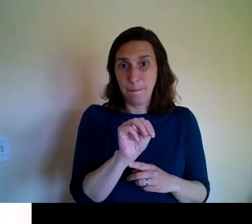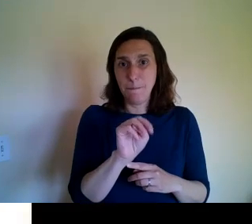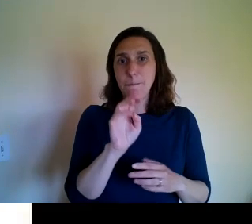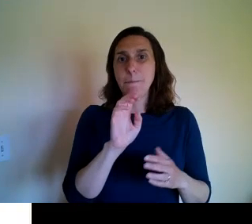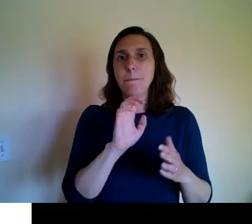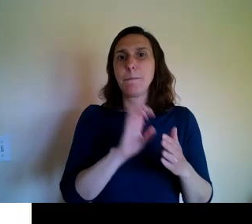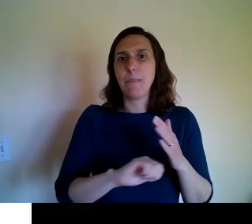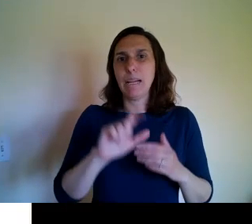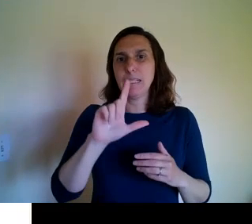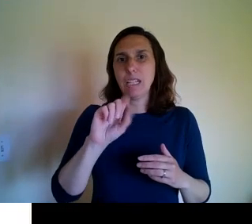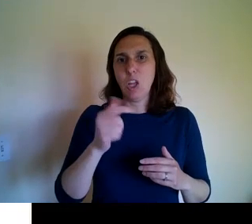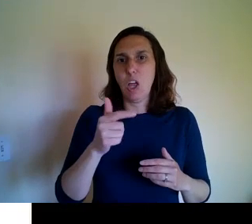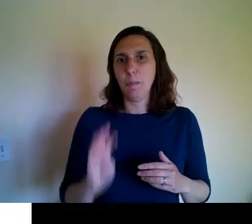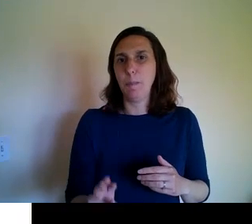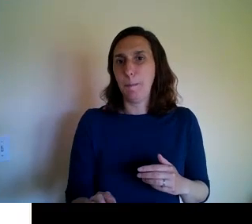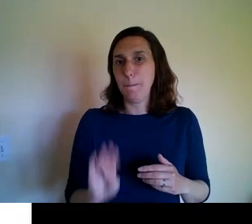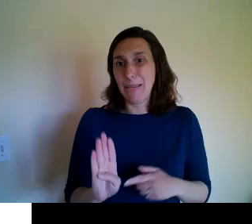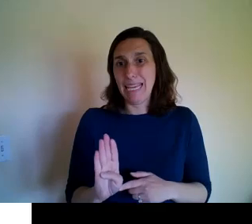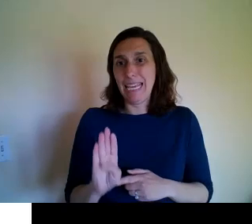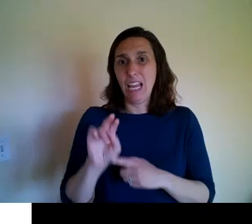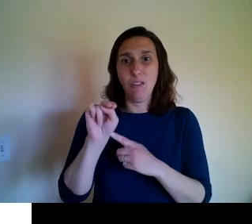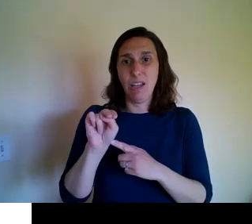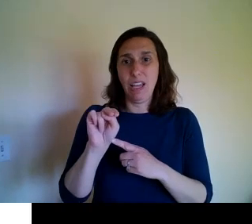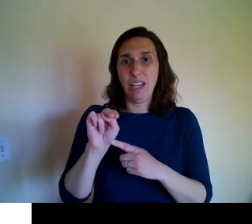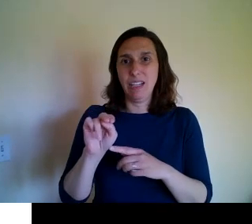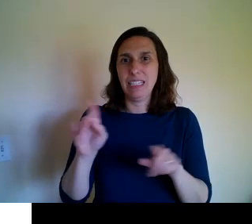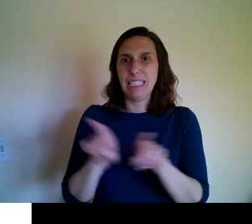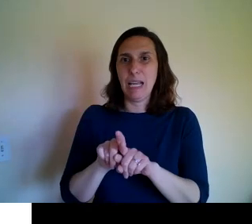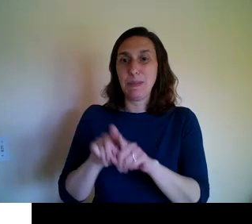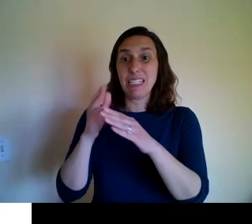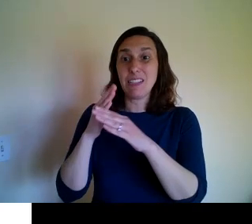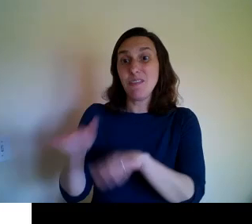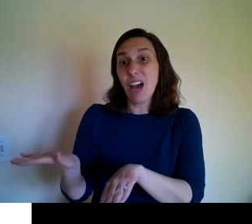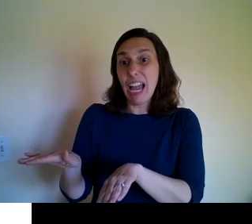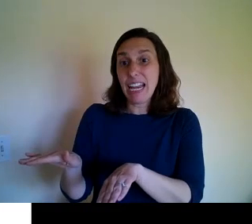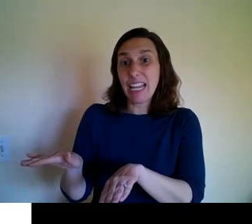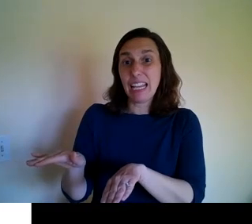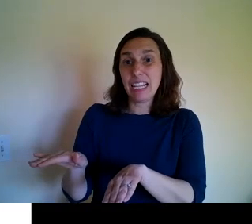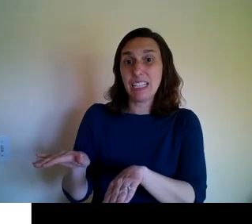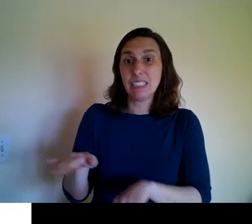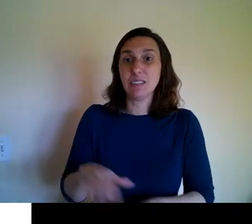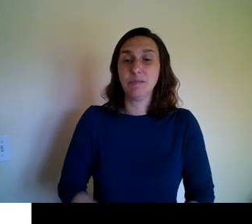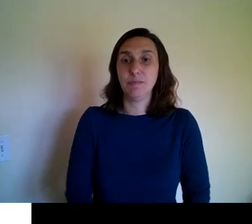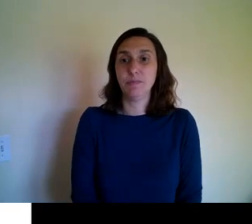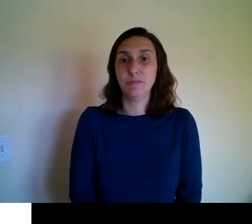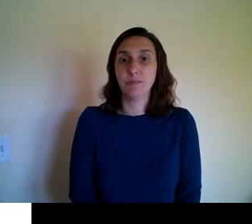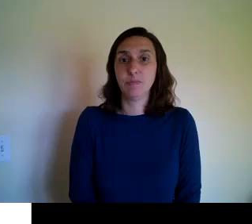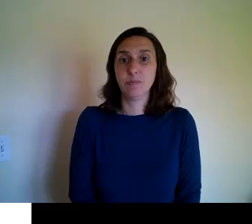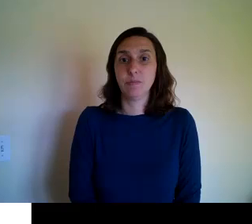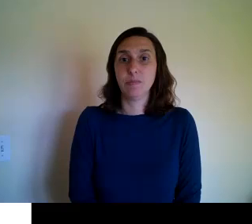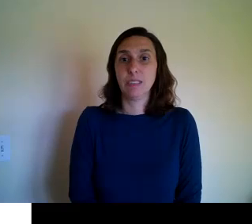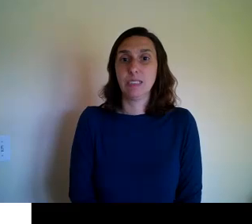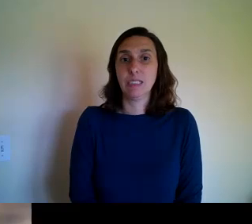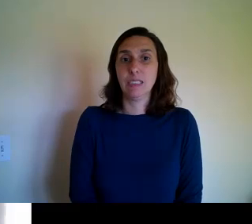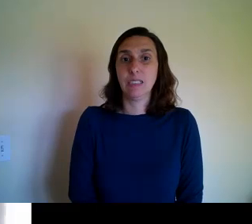base b of n is the same as dividing m and n in the same base. And that